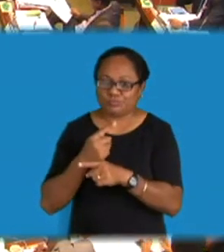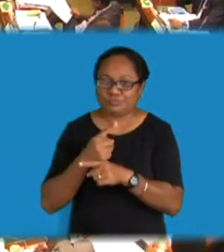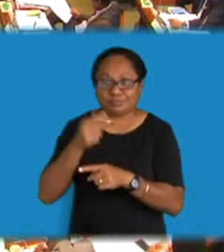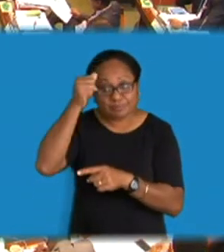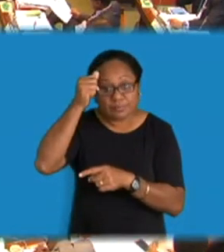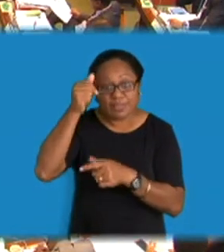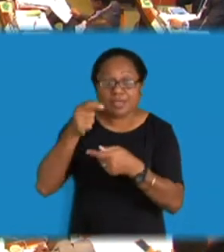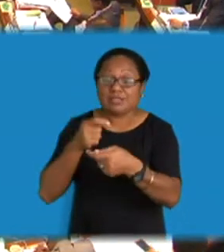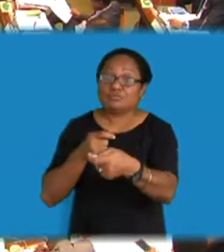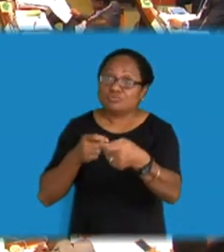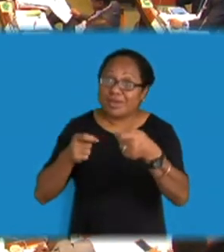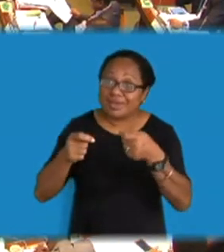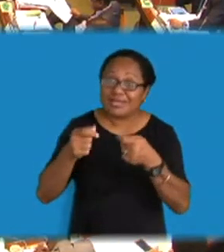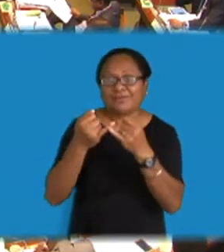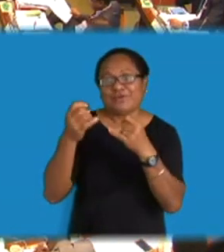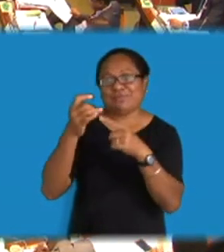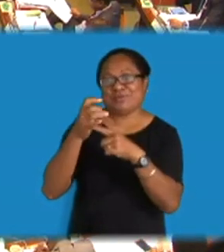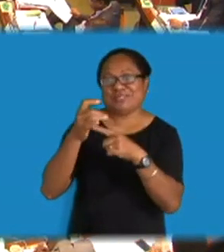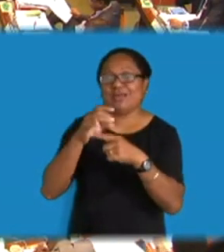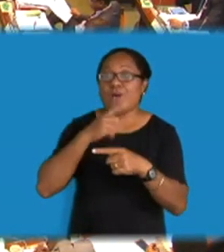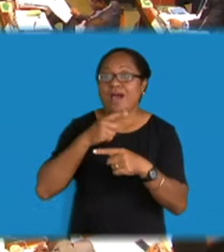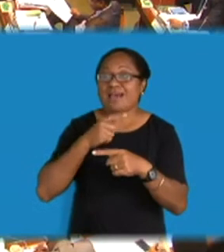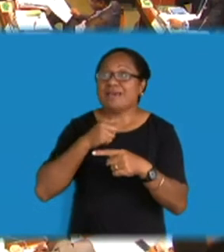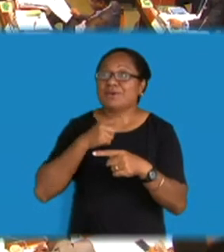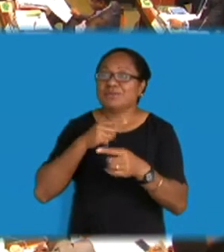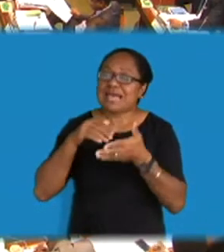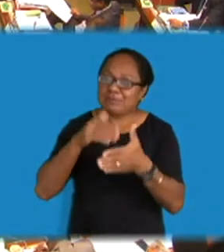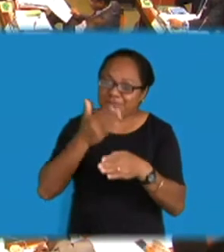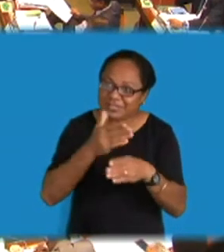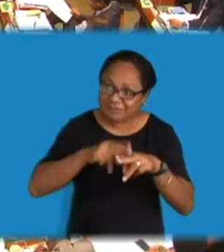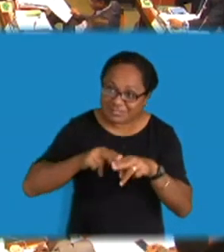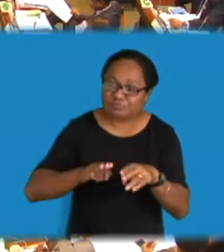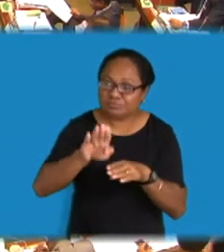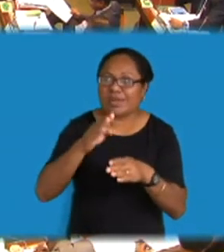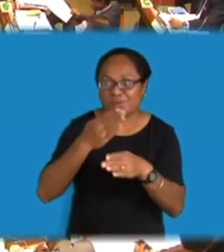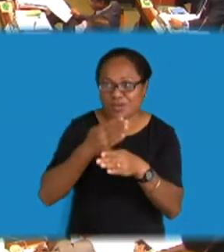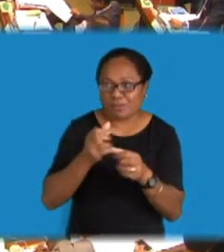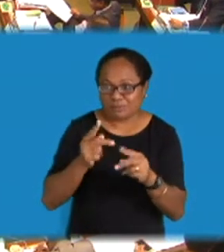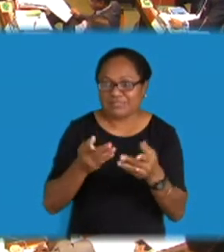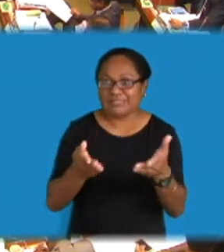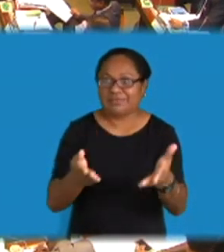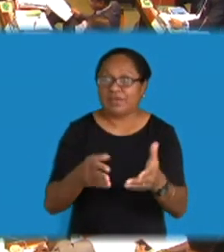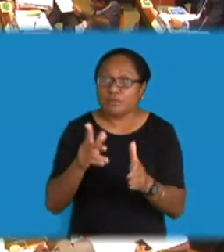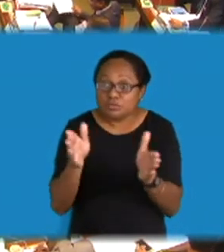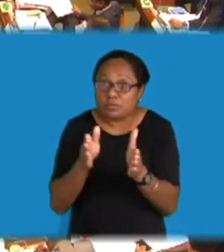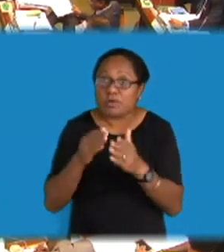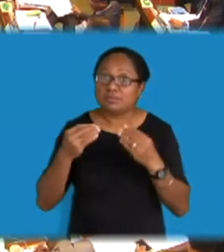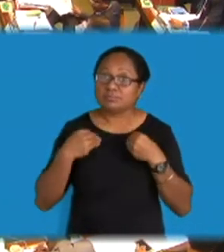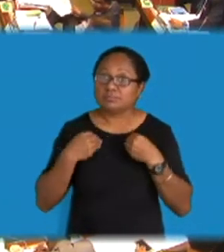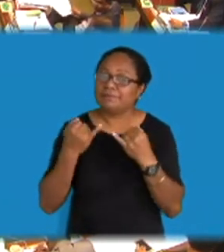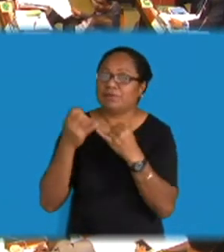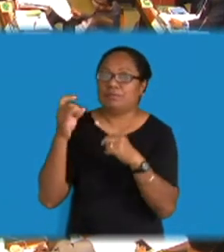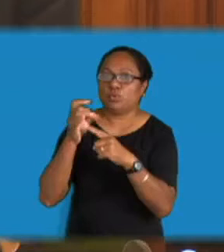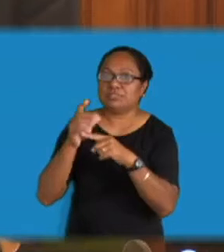leading component for investment and job creation, and likewise tourism. And the small and micro enterprises are equally